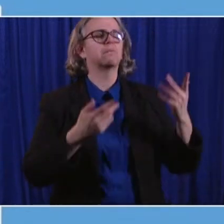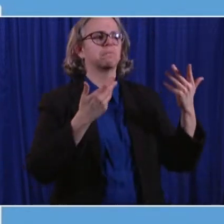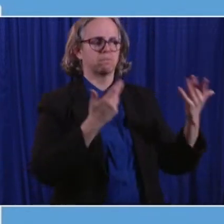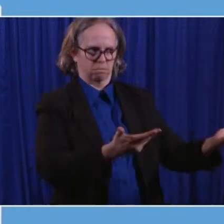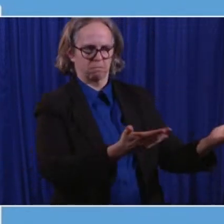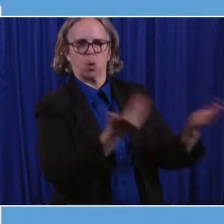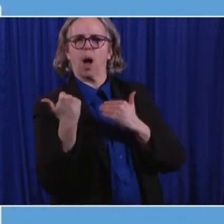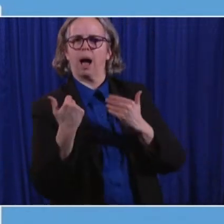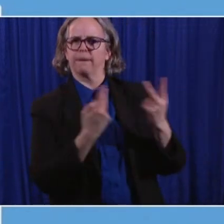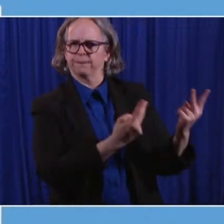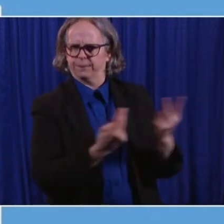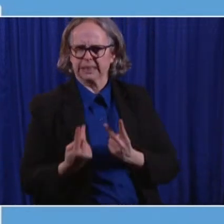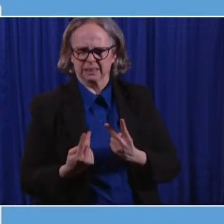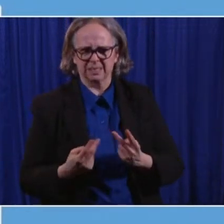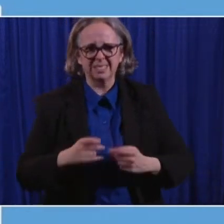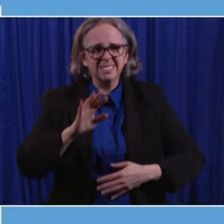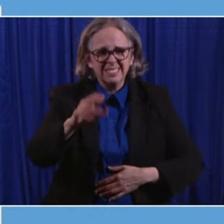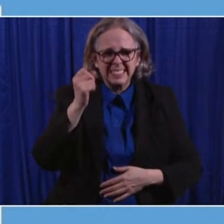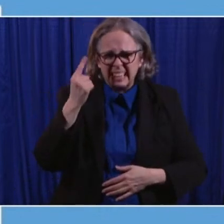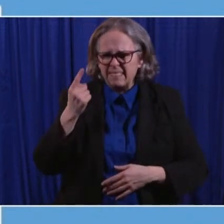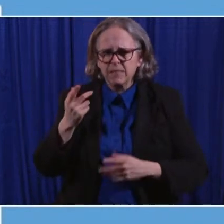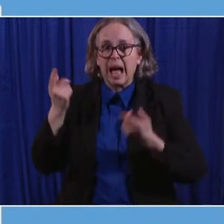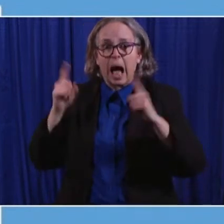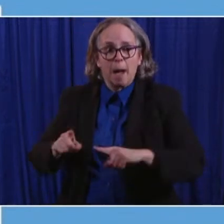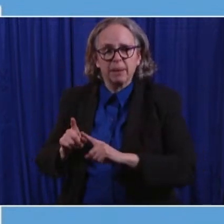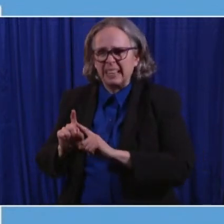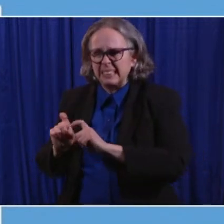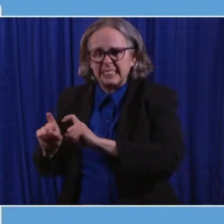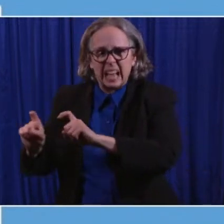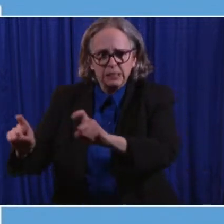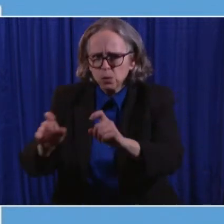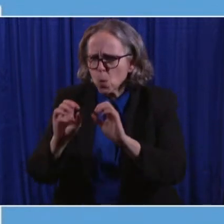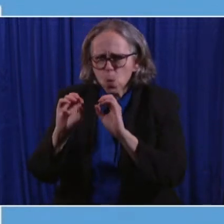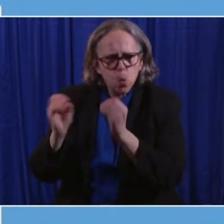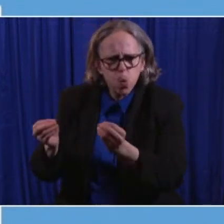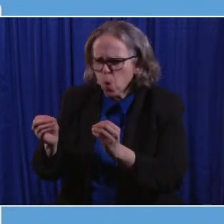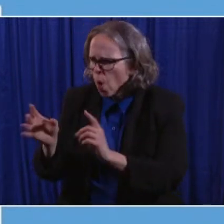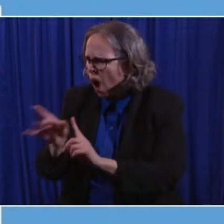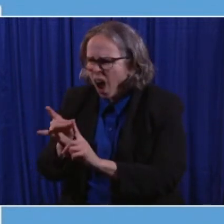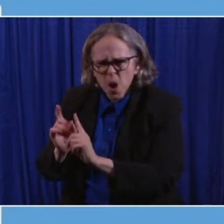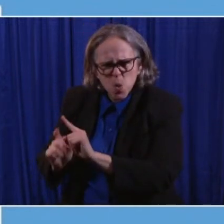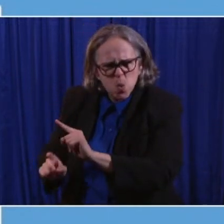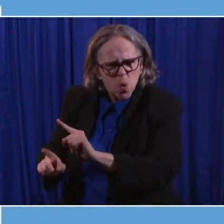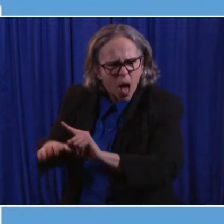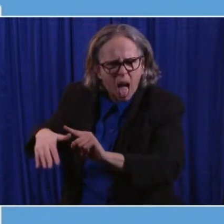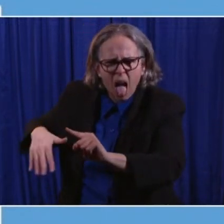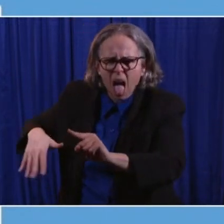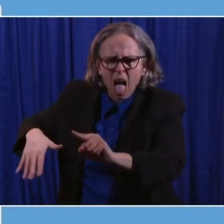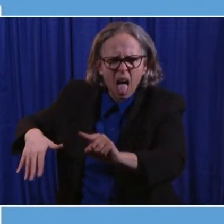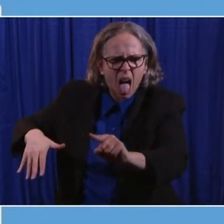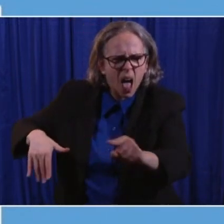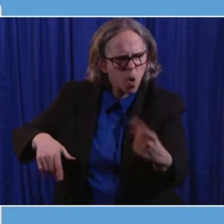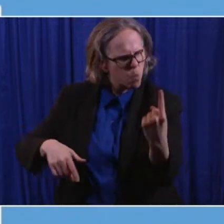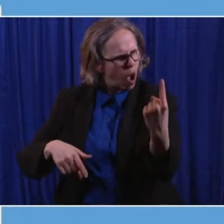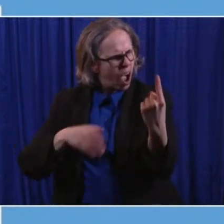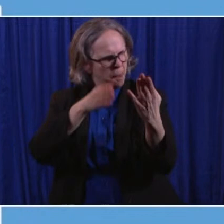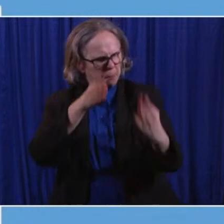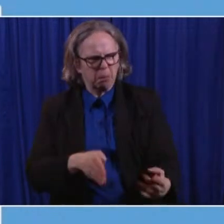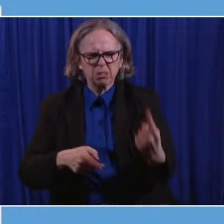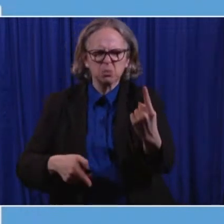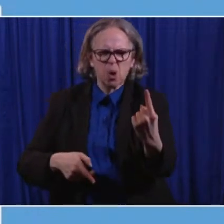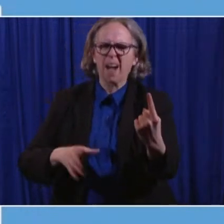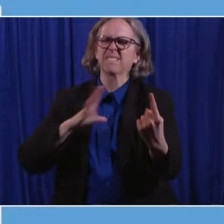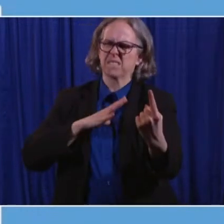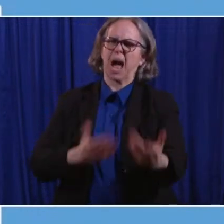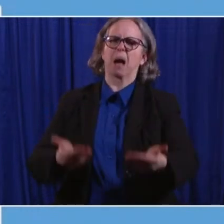of testing reveals no COVID cases in other areas, just one area, then visitation